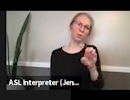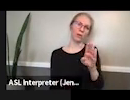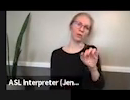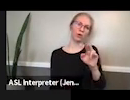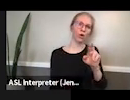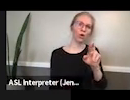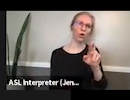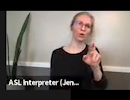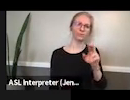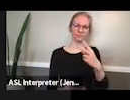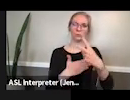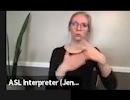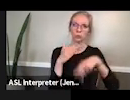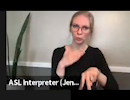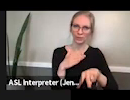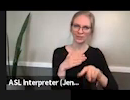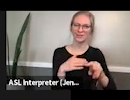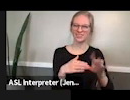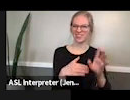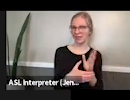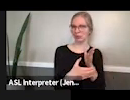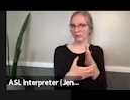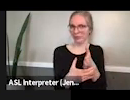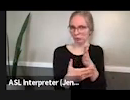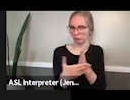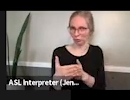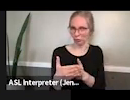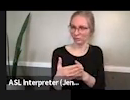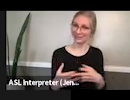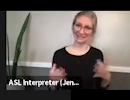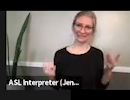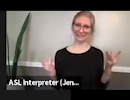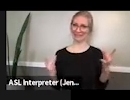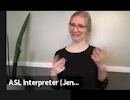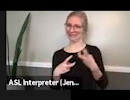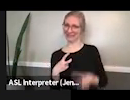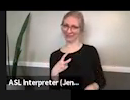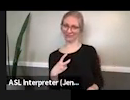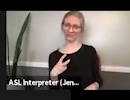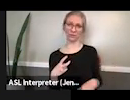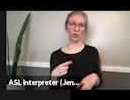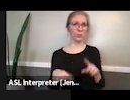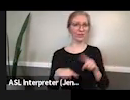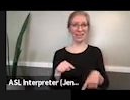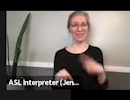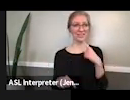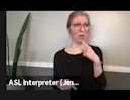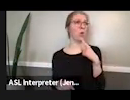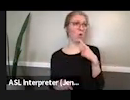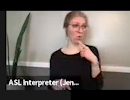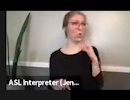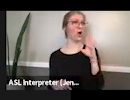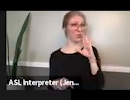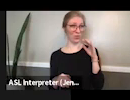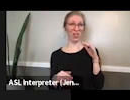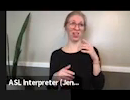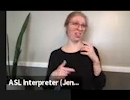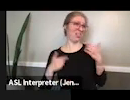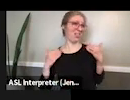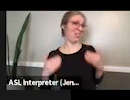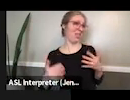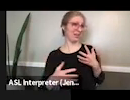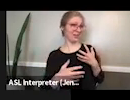intervention piece. It's really tricky. We can't say necessarily we can get in there and start compensating